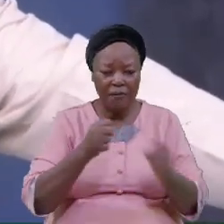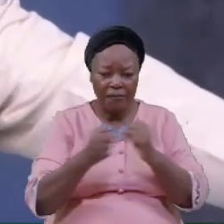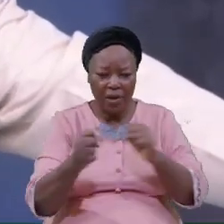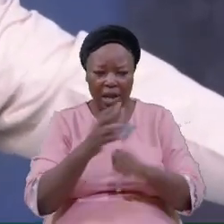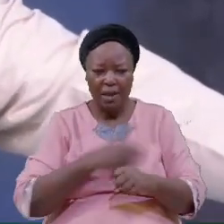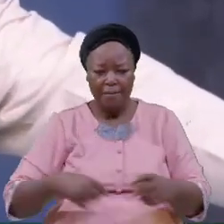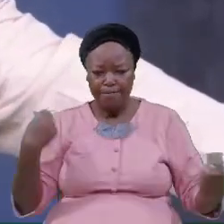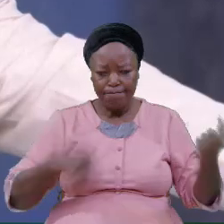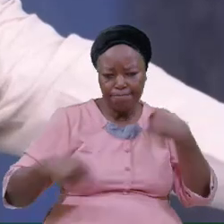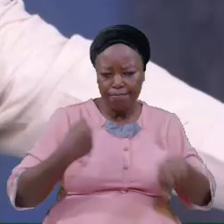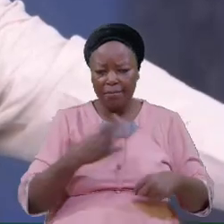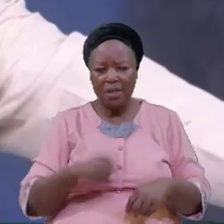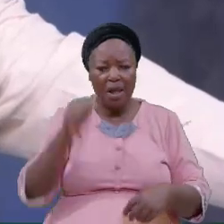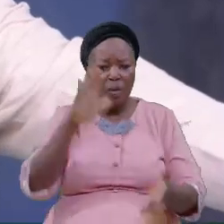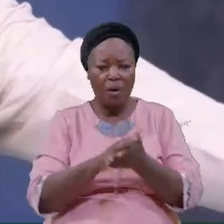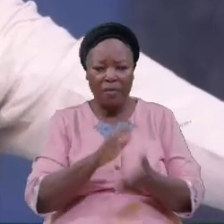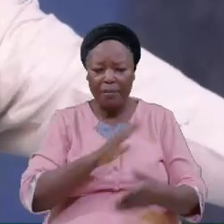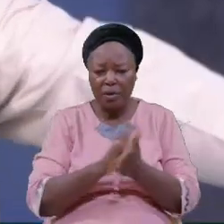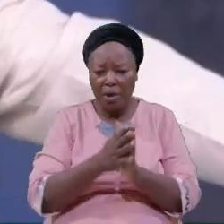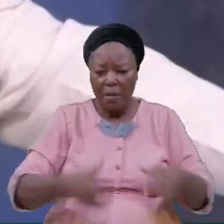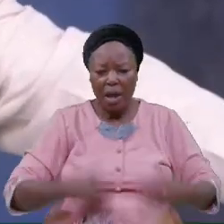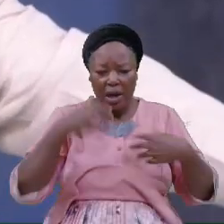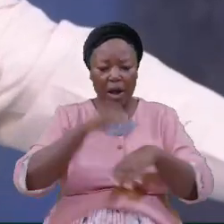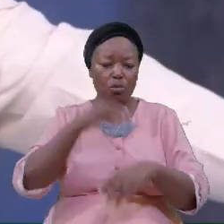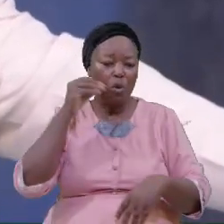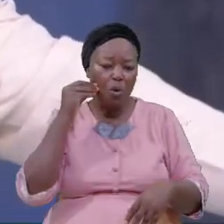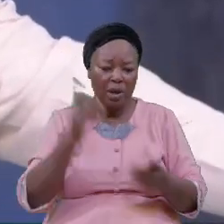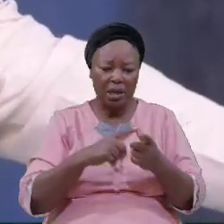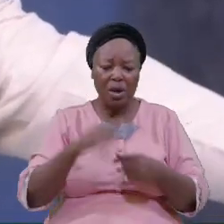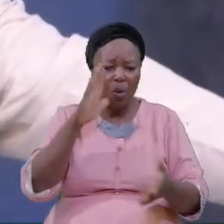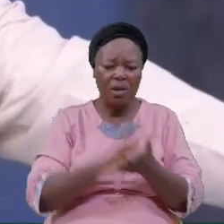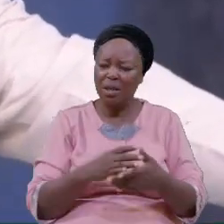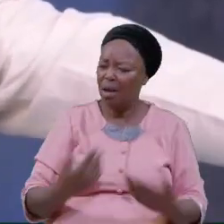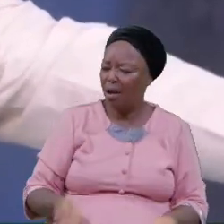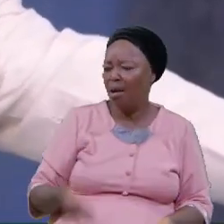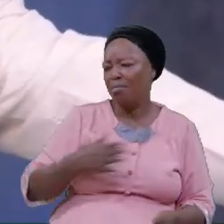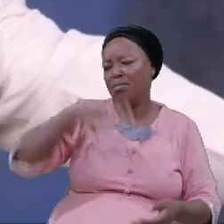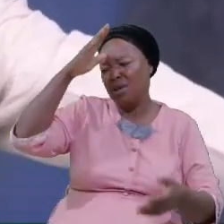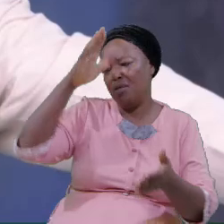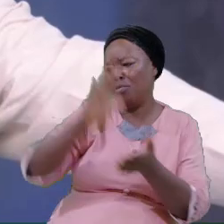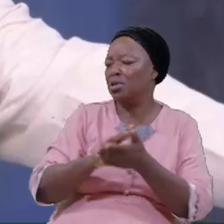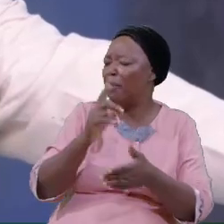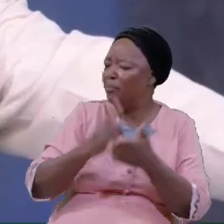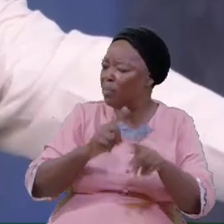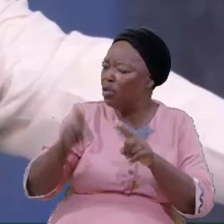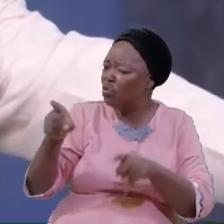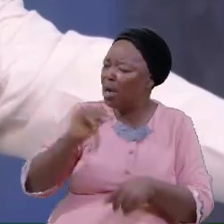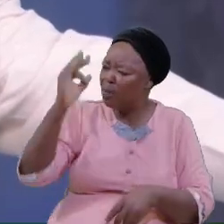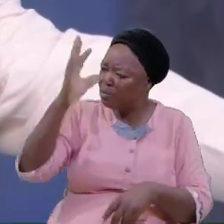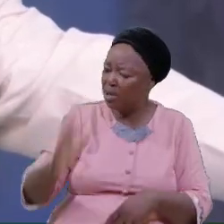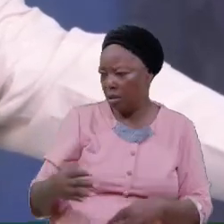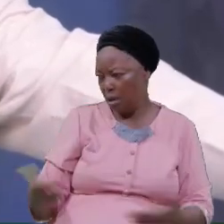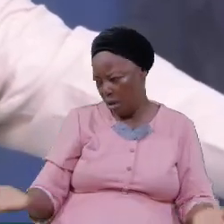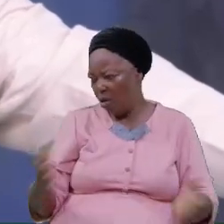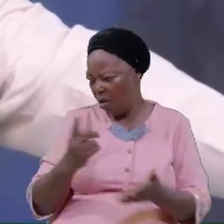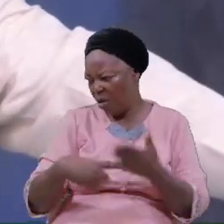wife and get angry at home, and the wife said, "My husband, but you're a preacher." And so what? Am I not a human